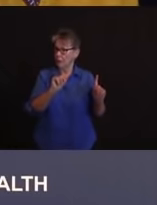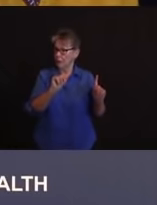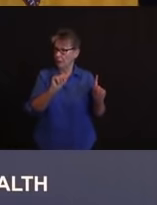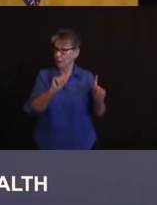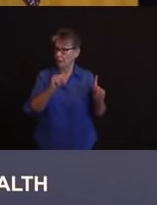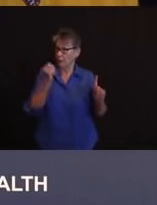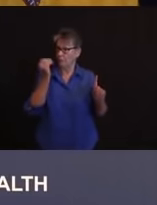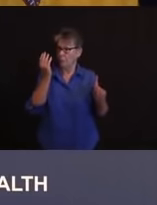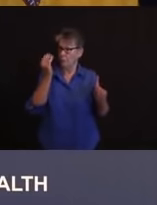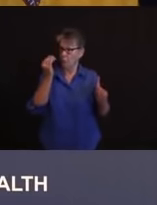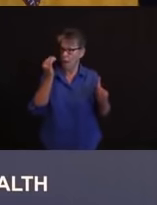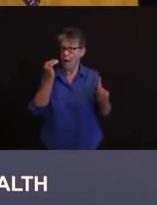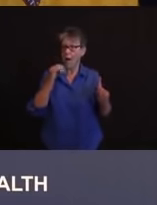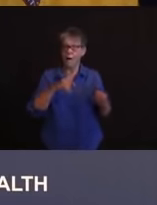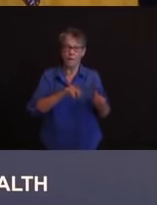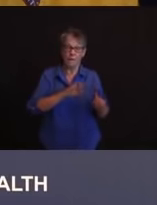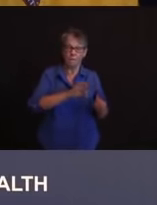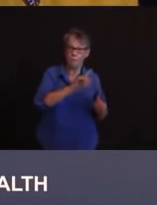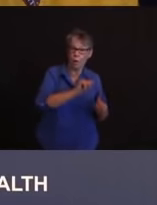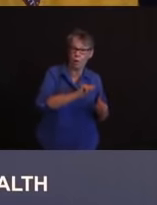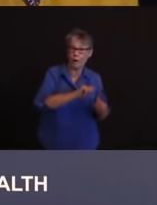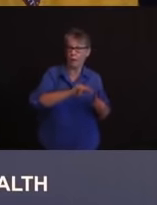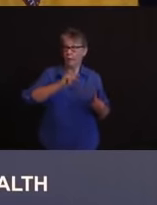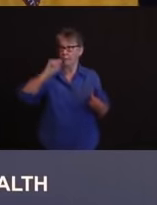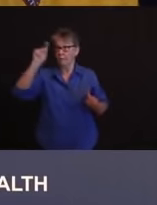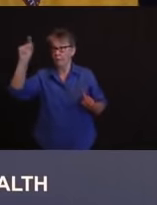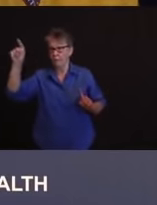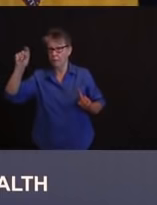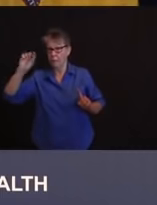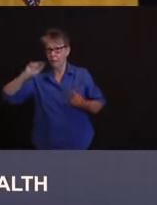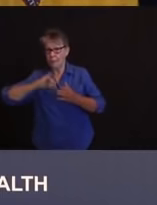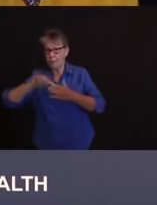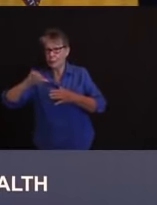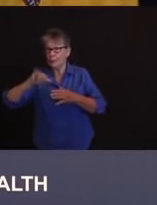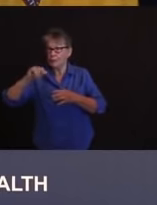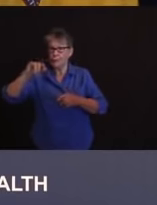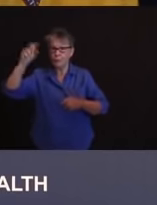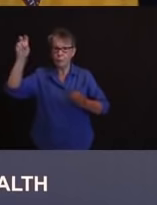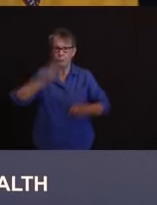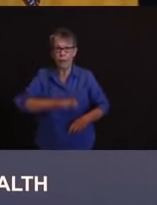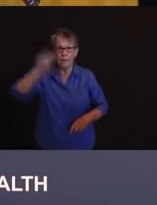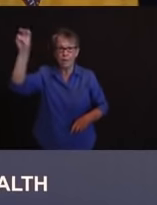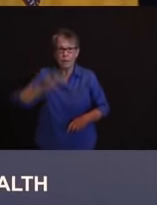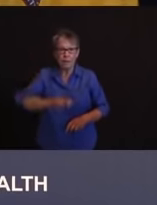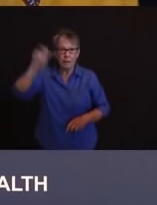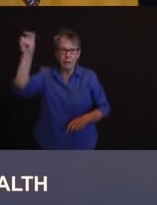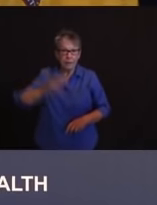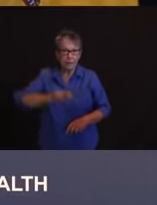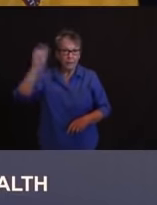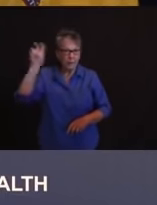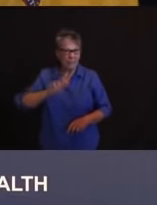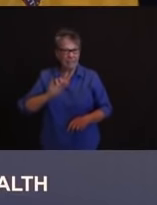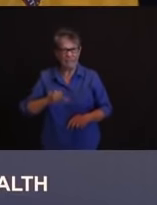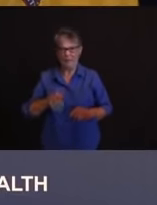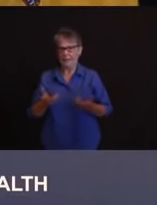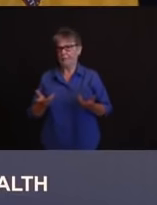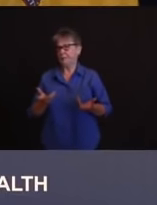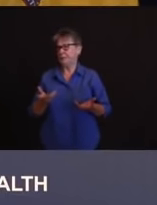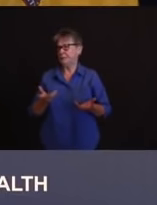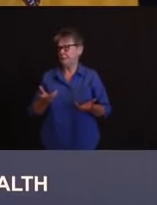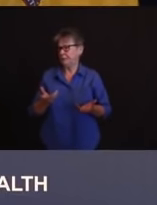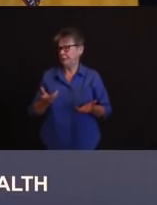travel, et cetera, Florida is the one that jumps out. That's not to say we don't look at Texas and Arizona and Louisiana and California, but that's the one that